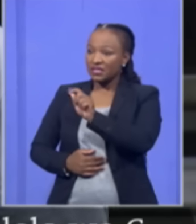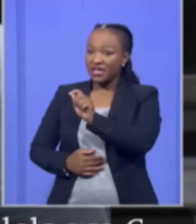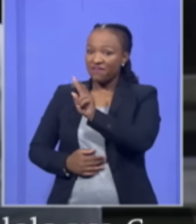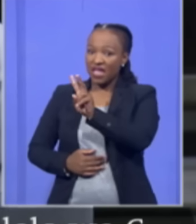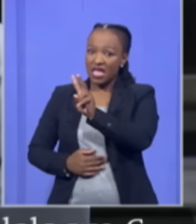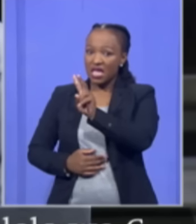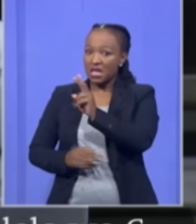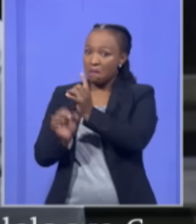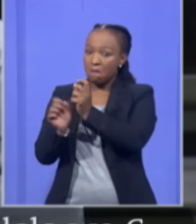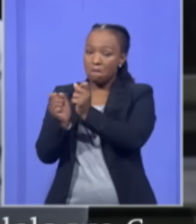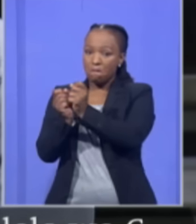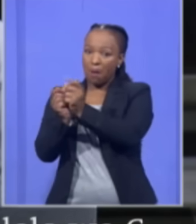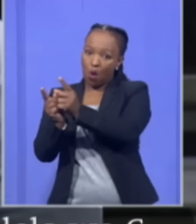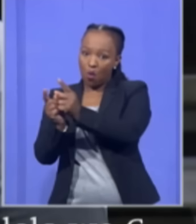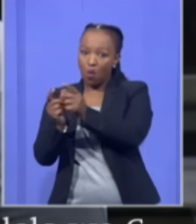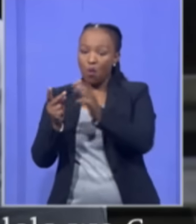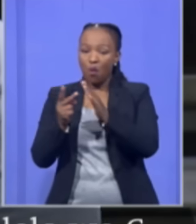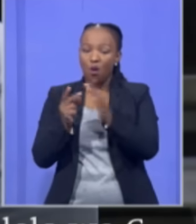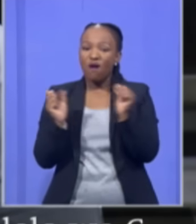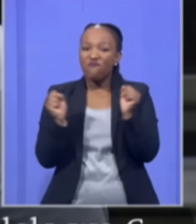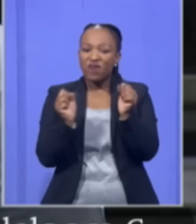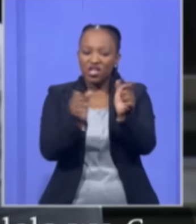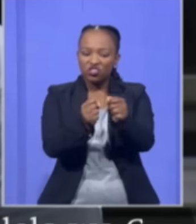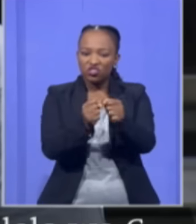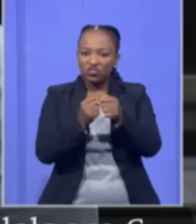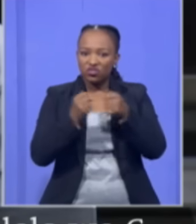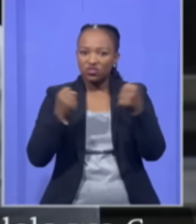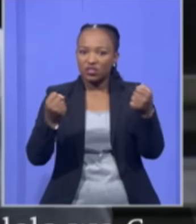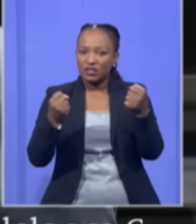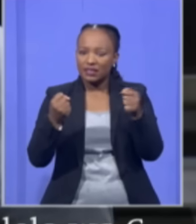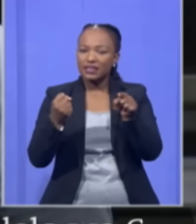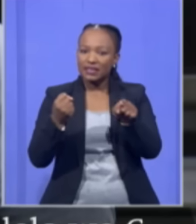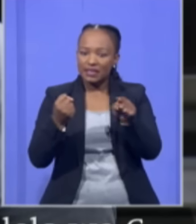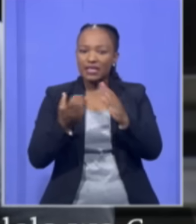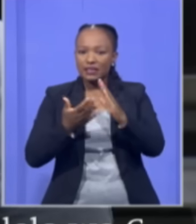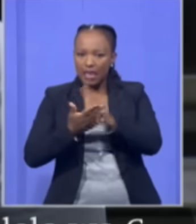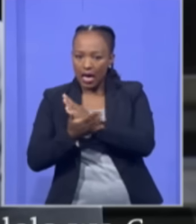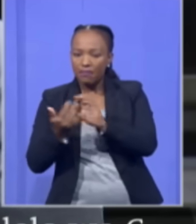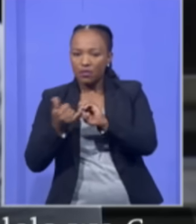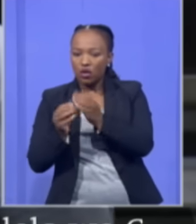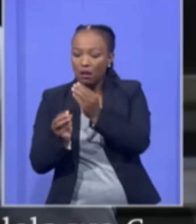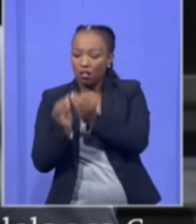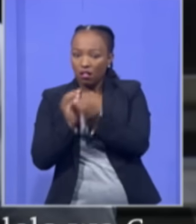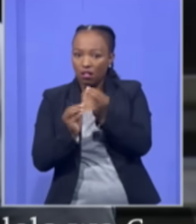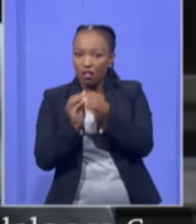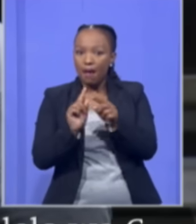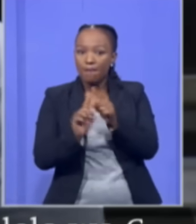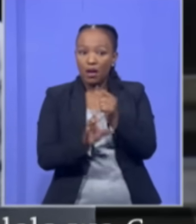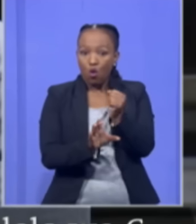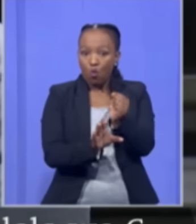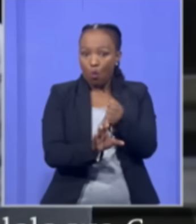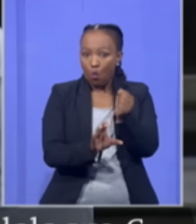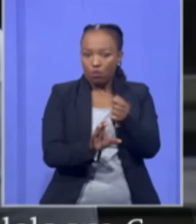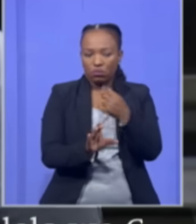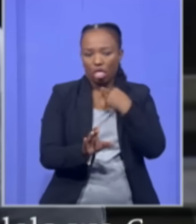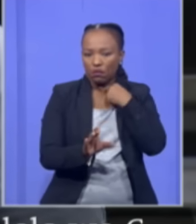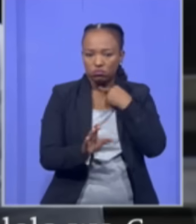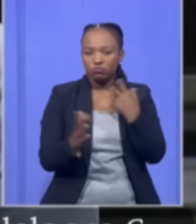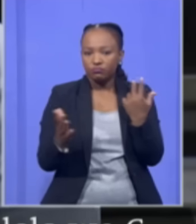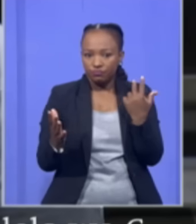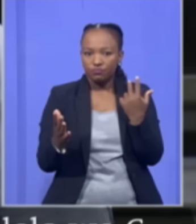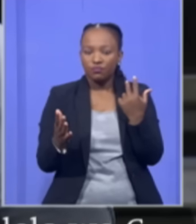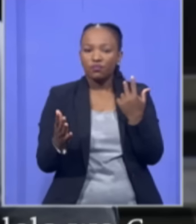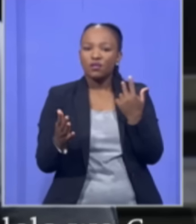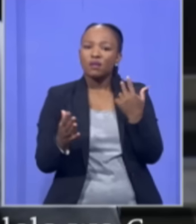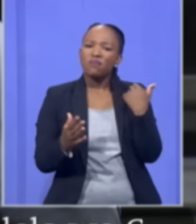off, the fridges are all off. I've tried to maintain some of the fridges, but I can't cope. And most of the workers, I was